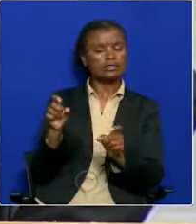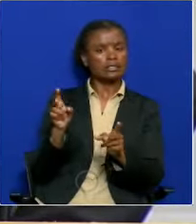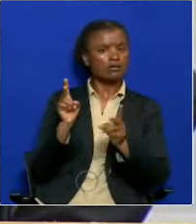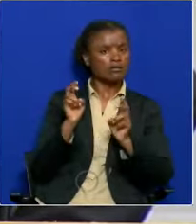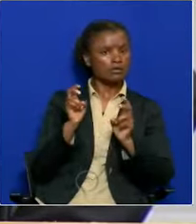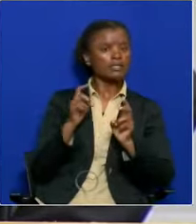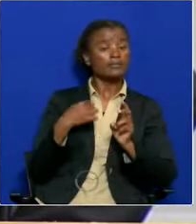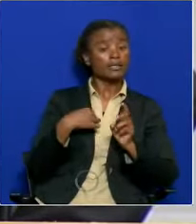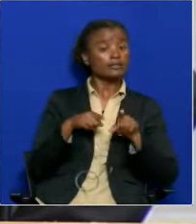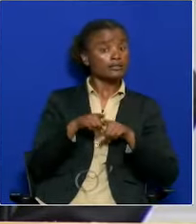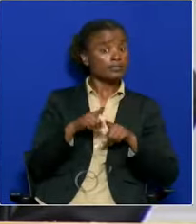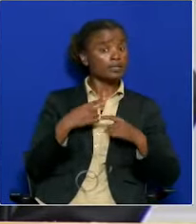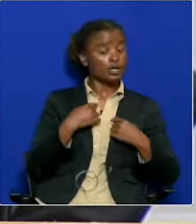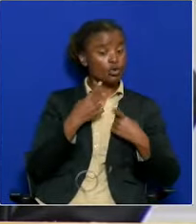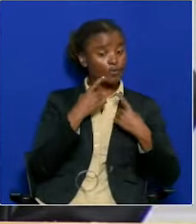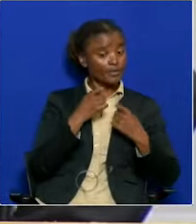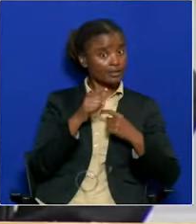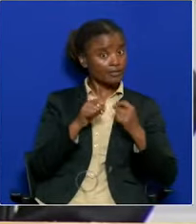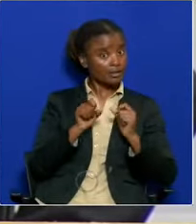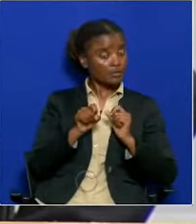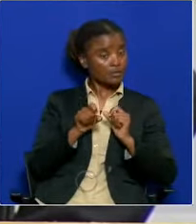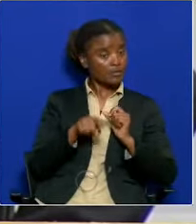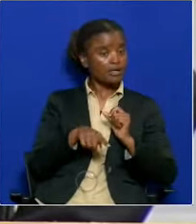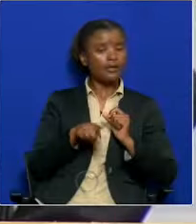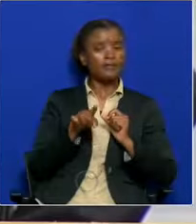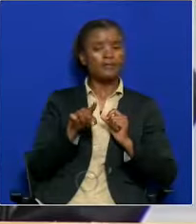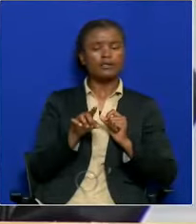why is there effort